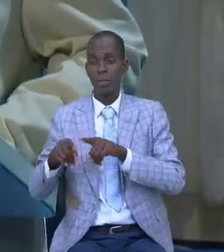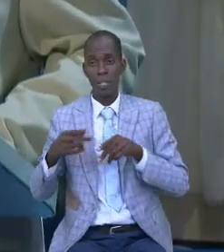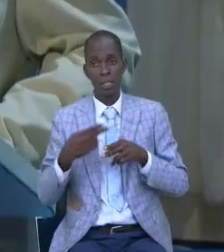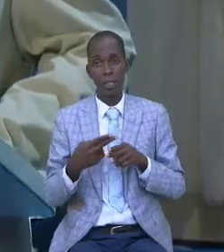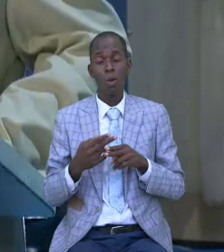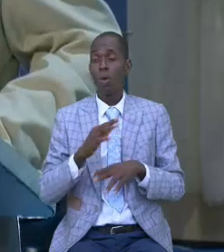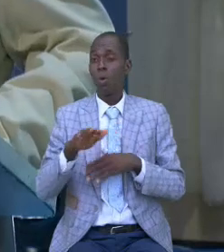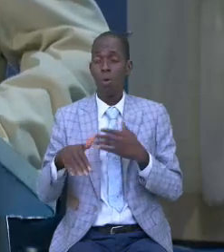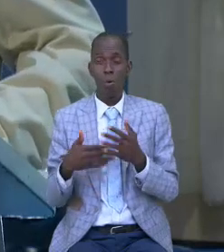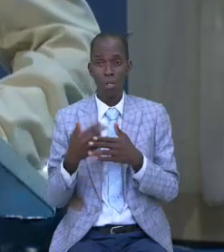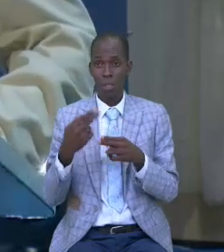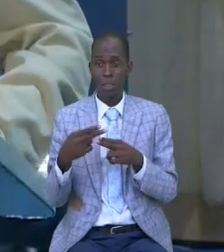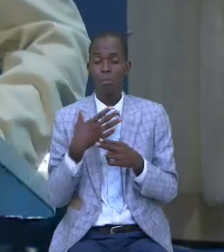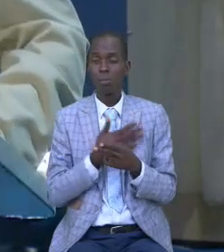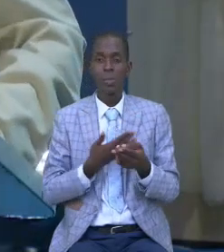documented.